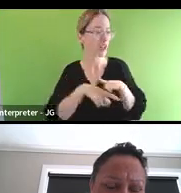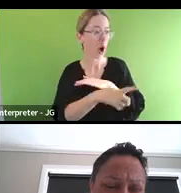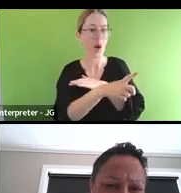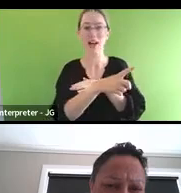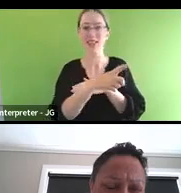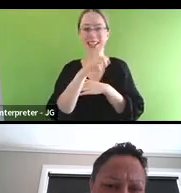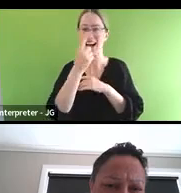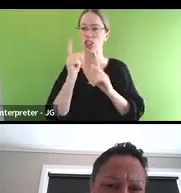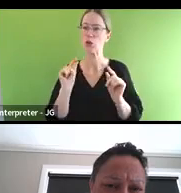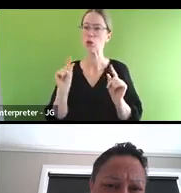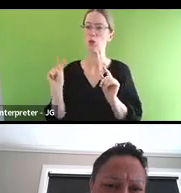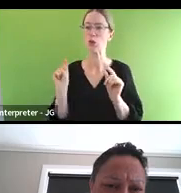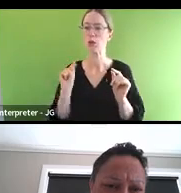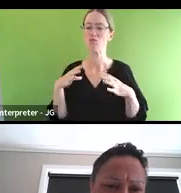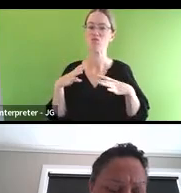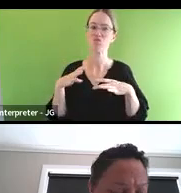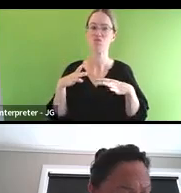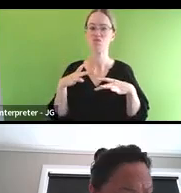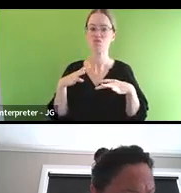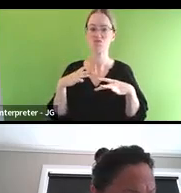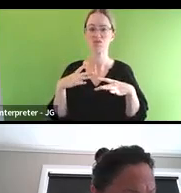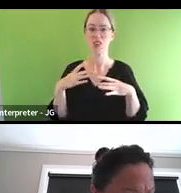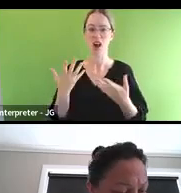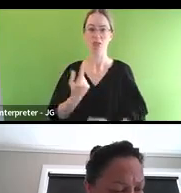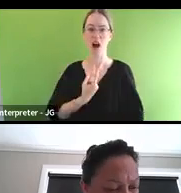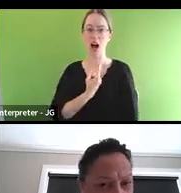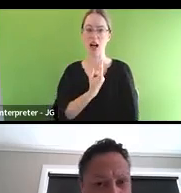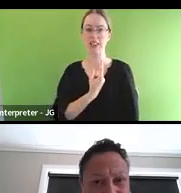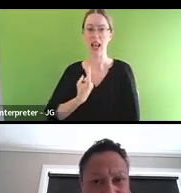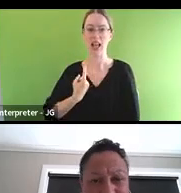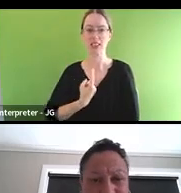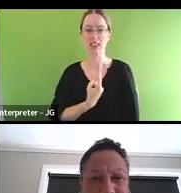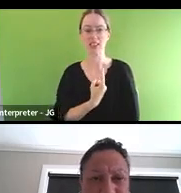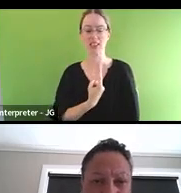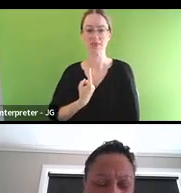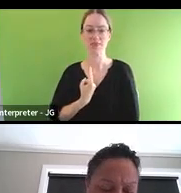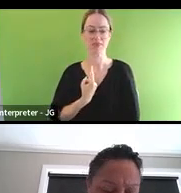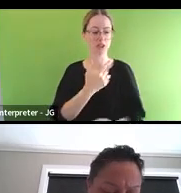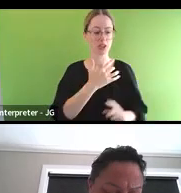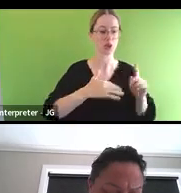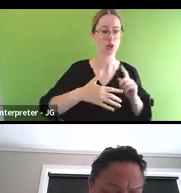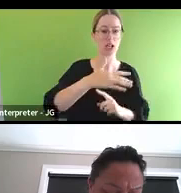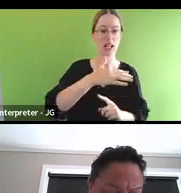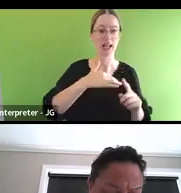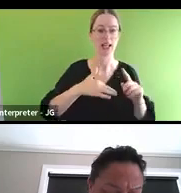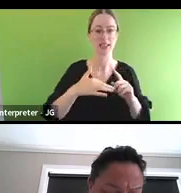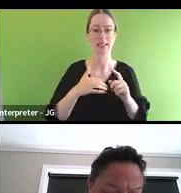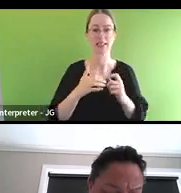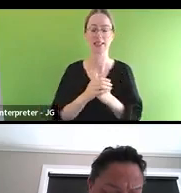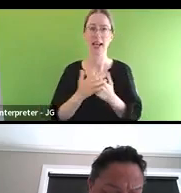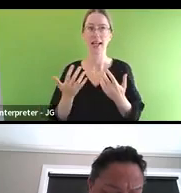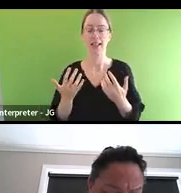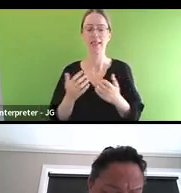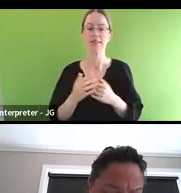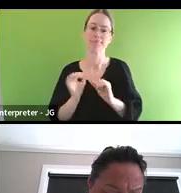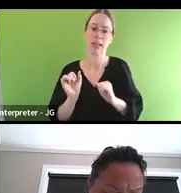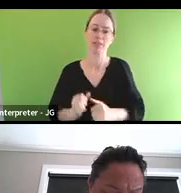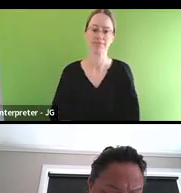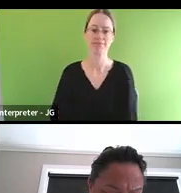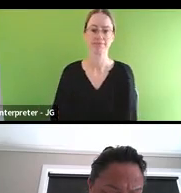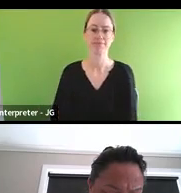anywhere, and I'm completely isolated, both socially. Yeah.